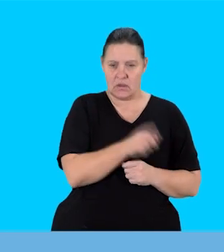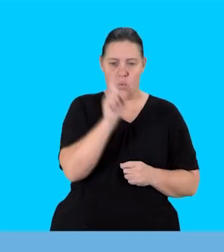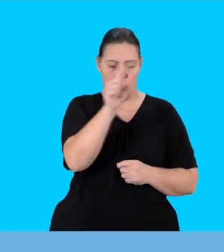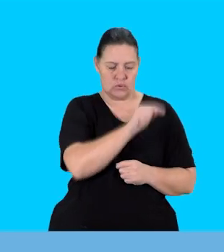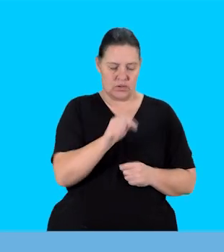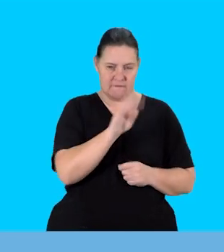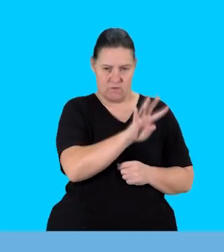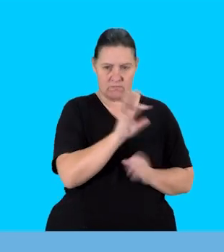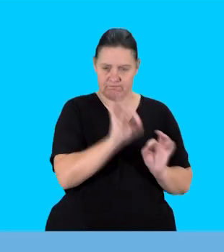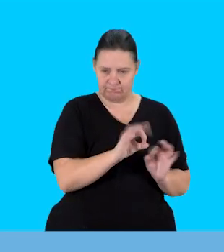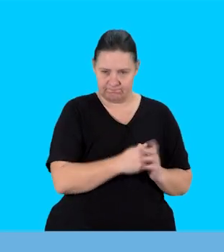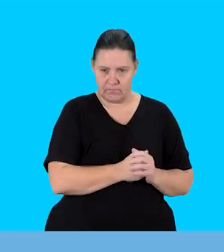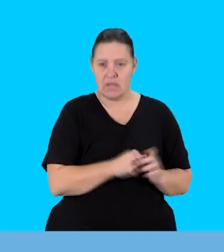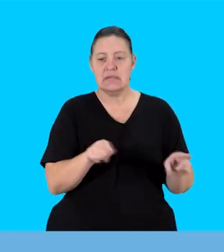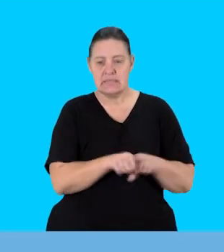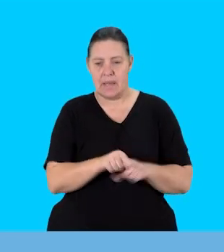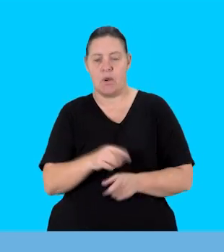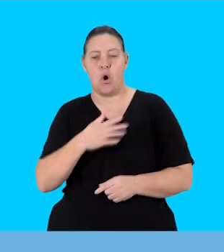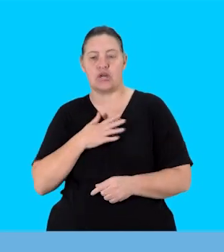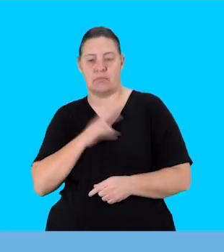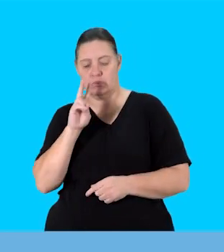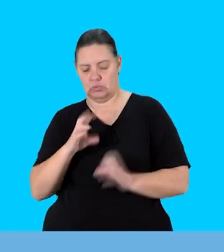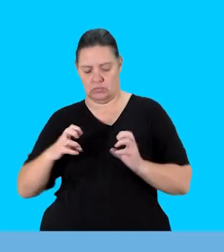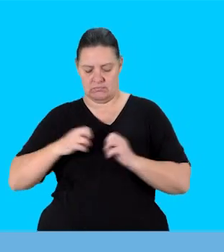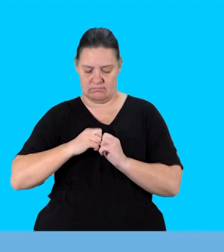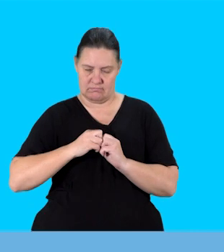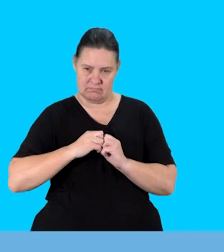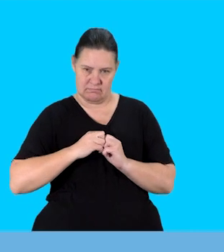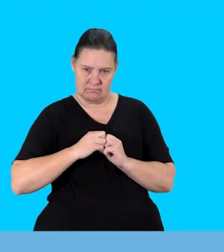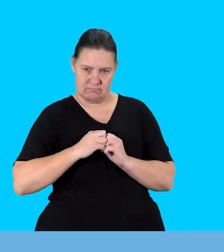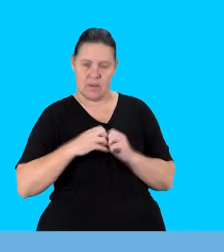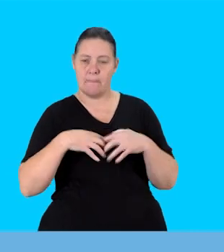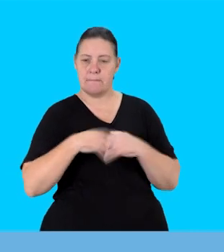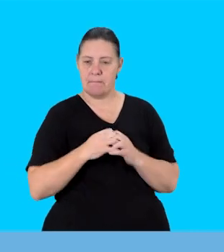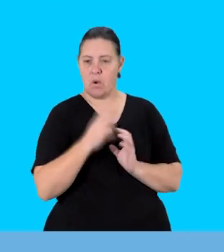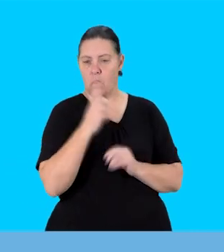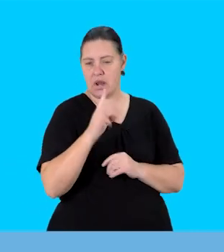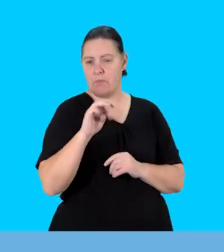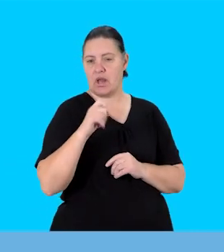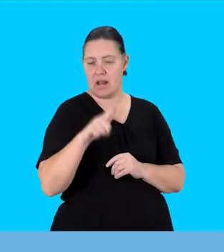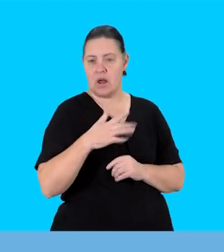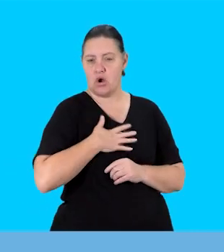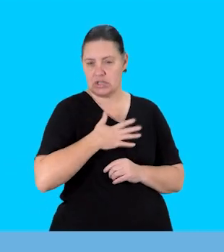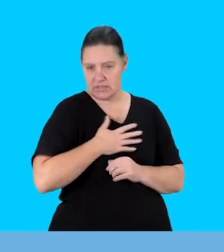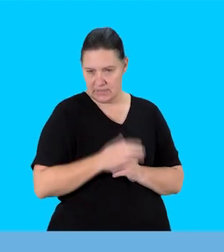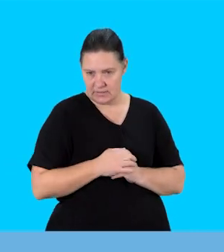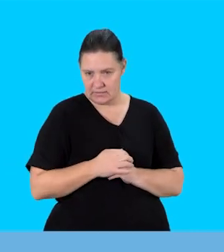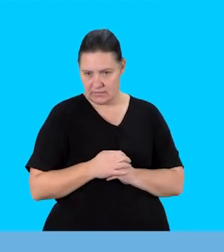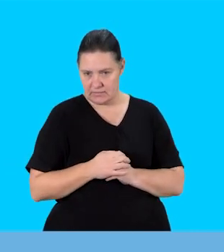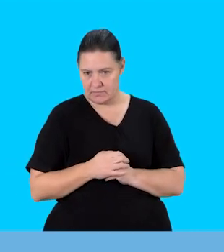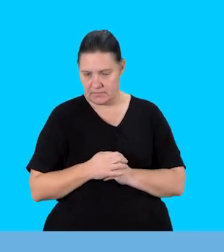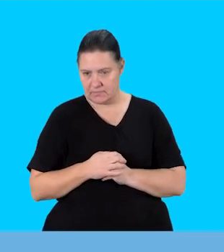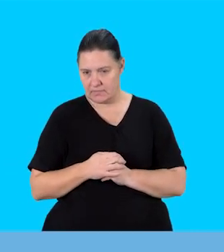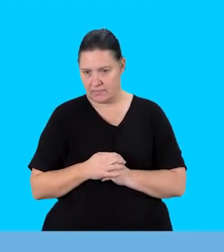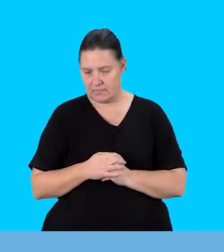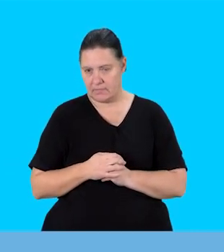So we have 1, 2, 3, 4. We also have 2 oxygen atoms that are chemically bonded to form 1 molecule of oxygen. That's on